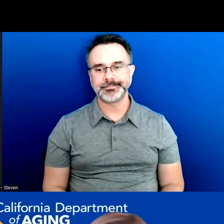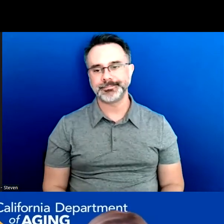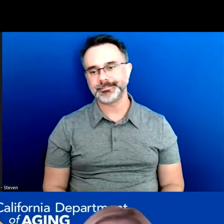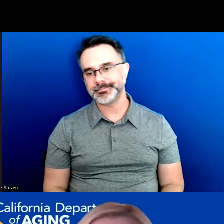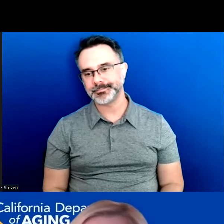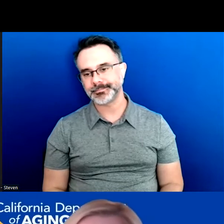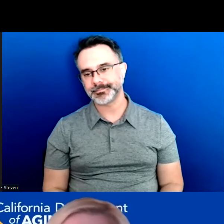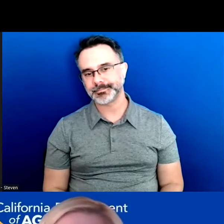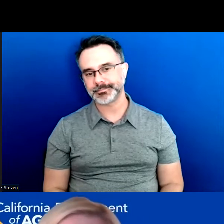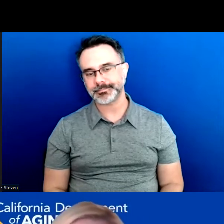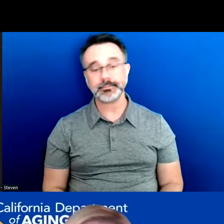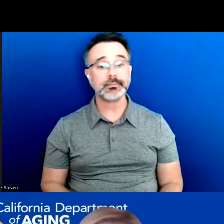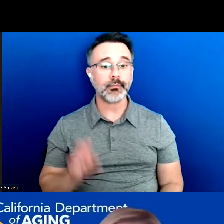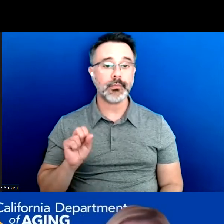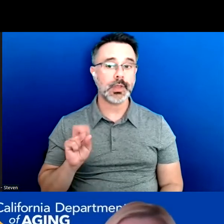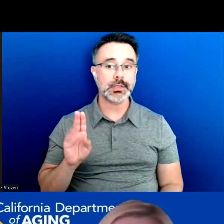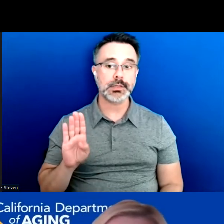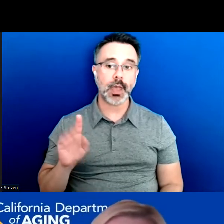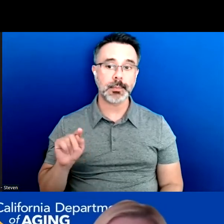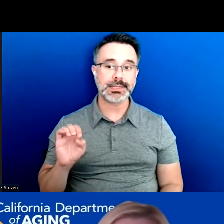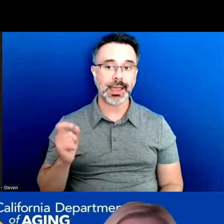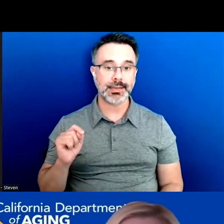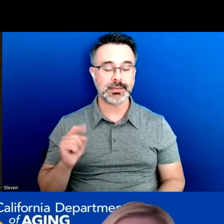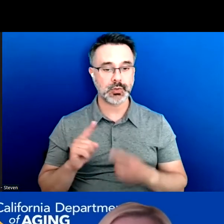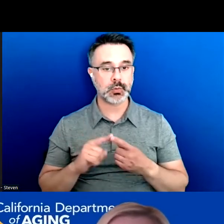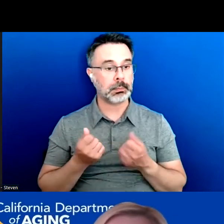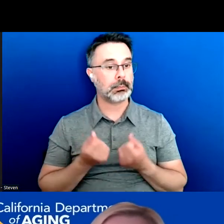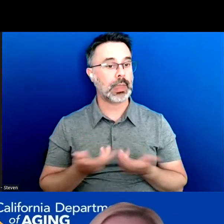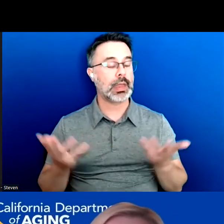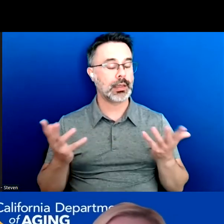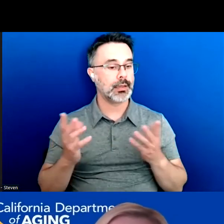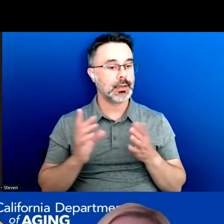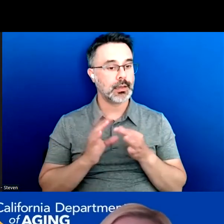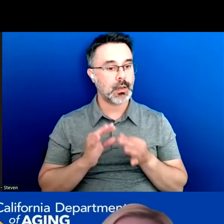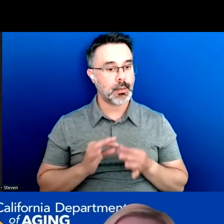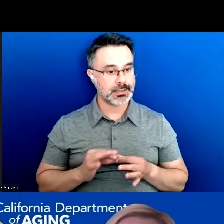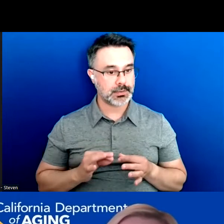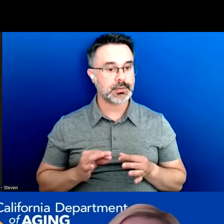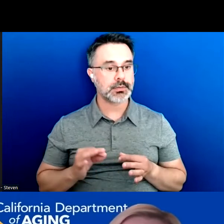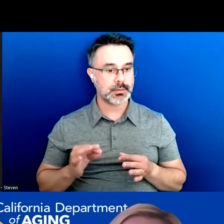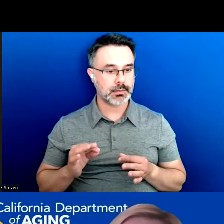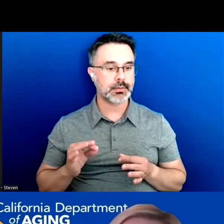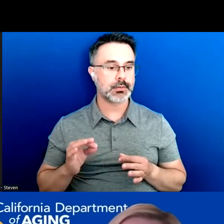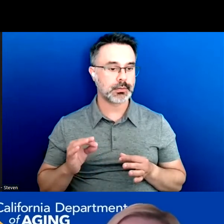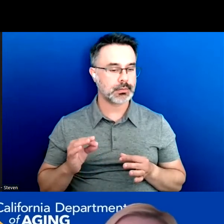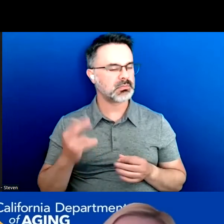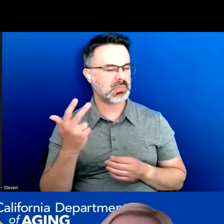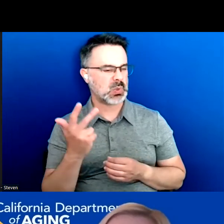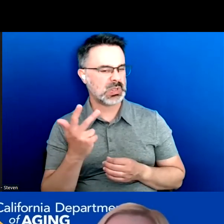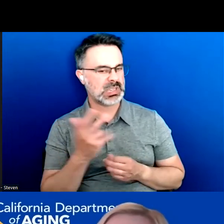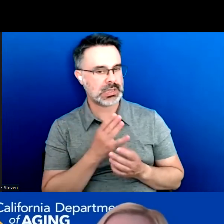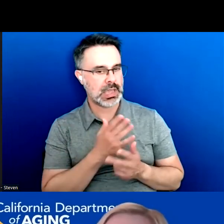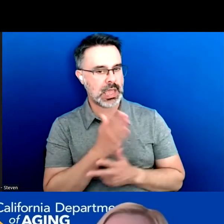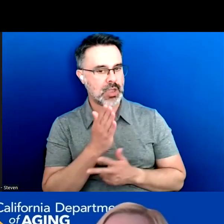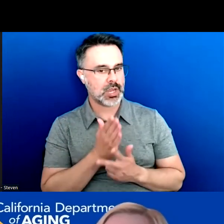And the subtext to many of the comments, and you heard it stated, there are 3 areas where